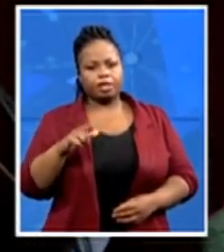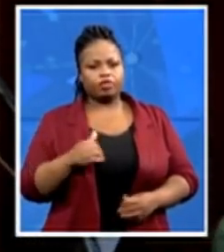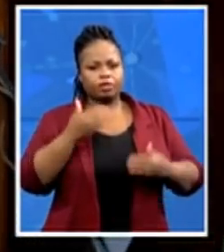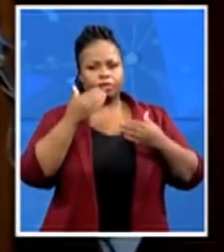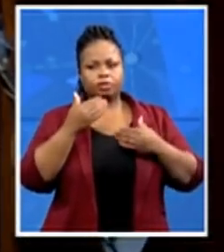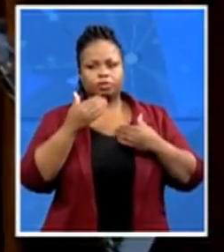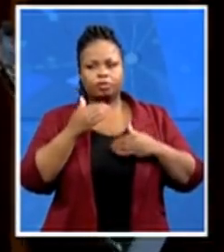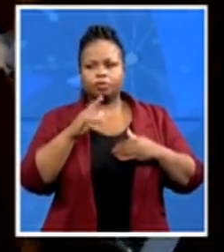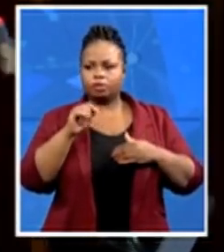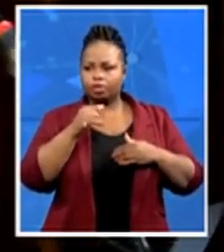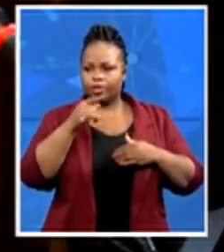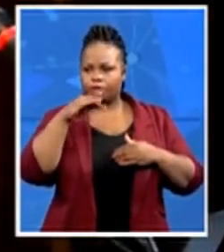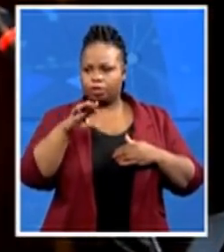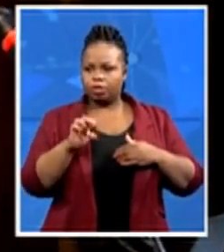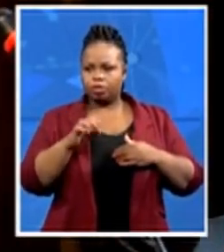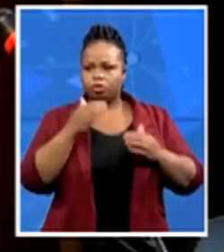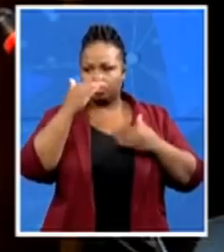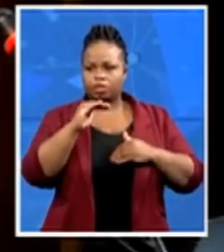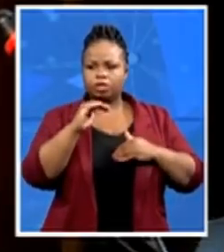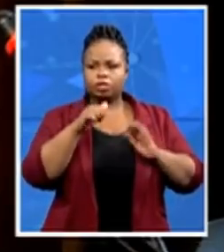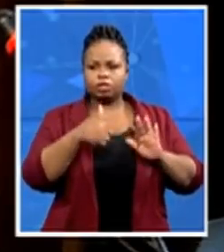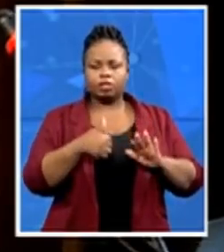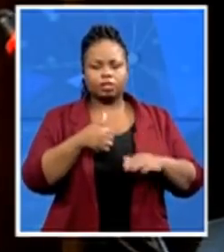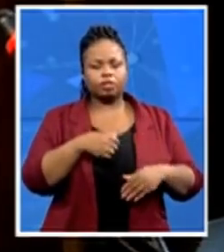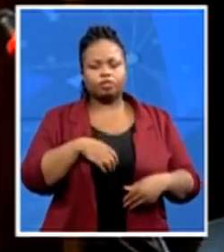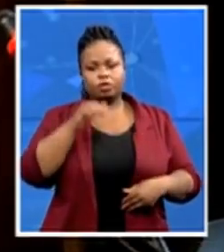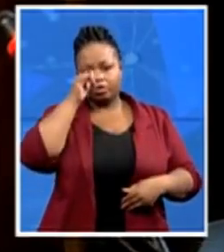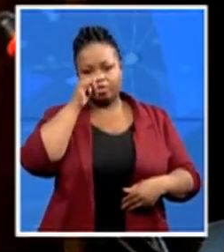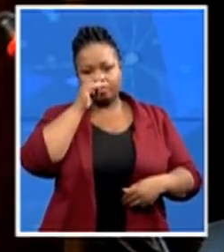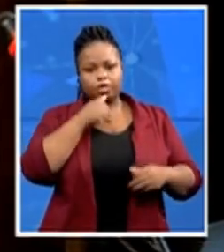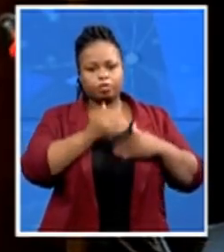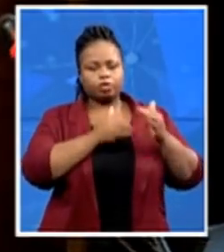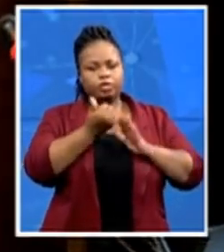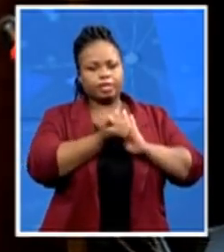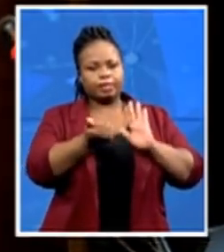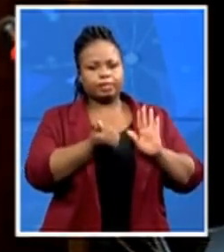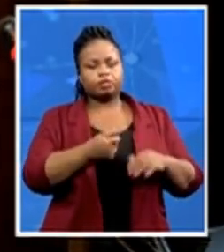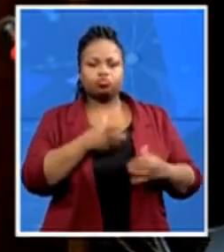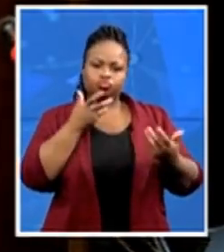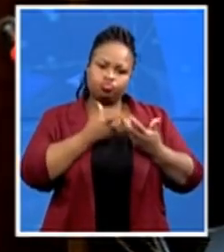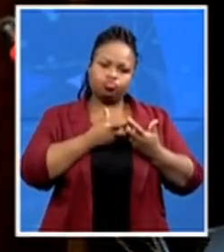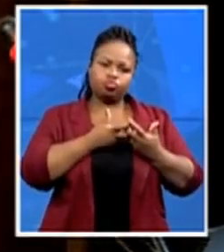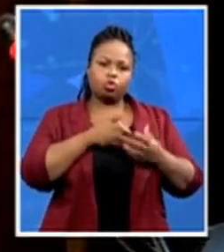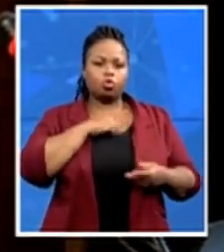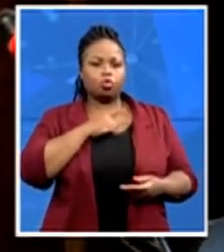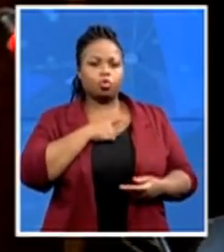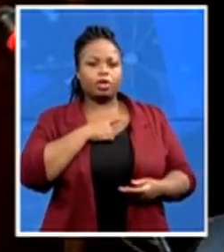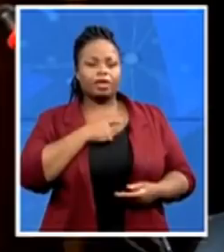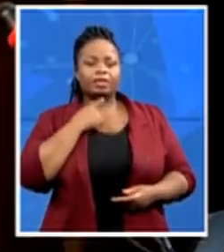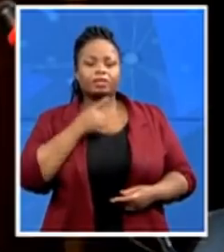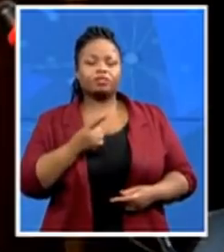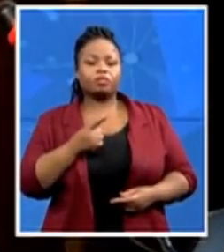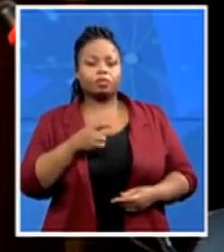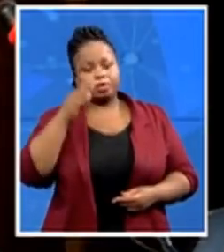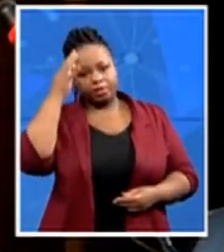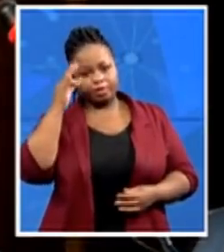Procedure Act is applicable as he is charged with an offence as agreed by the state and the defence, which falls under